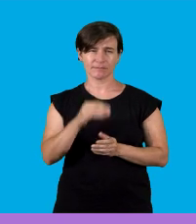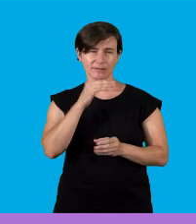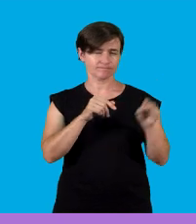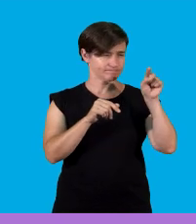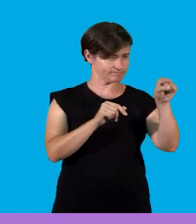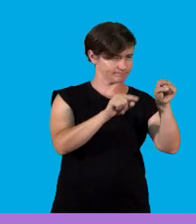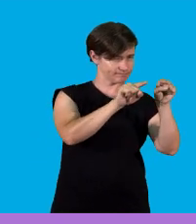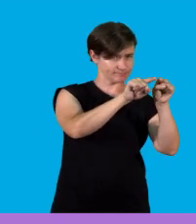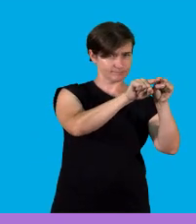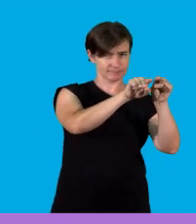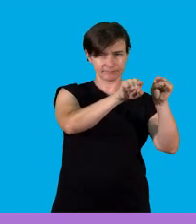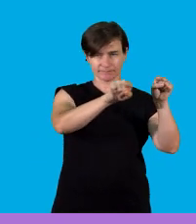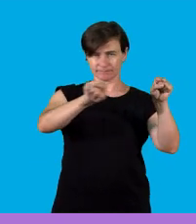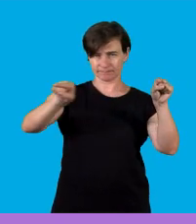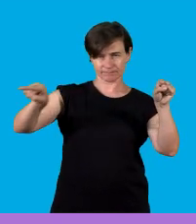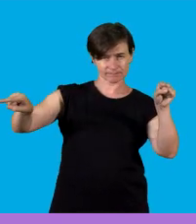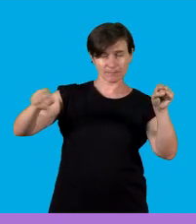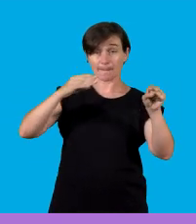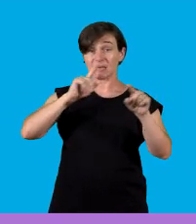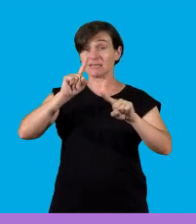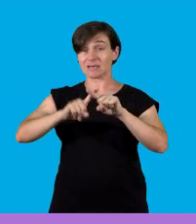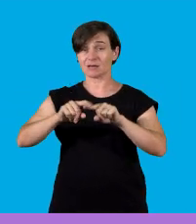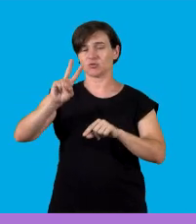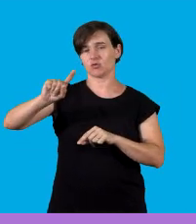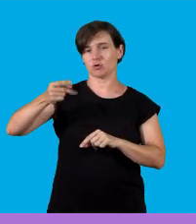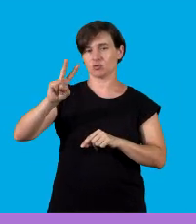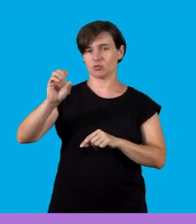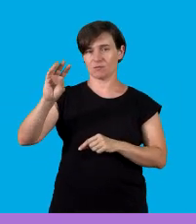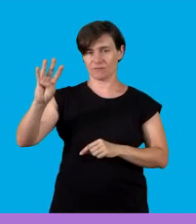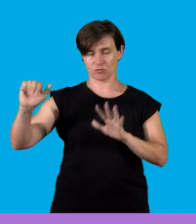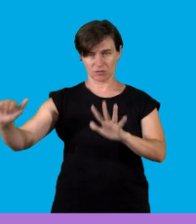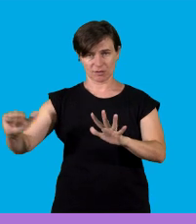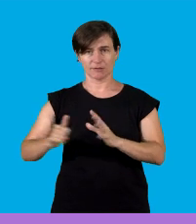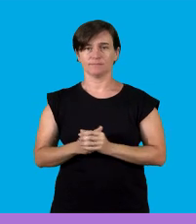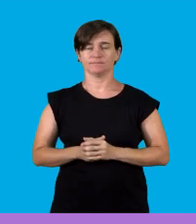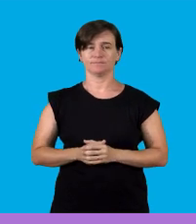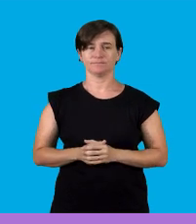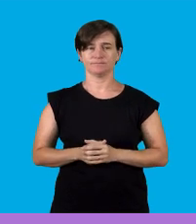and we multiply it by 2,2046. So therefore I'll say